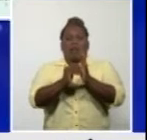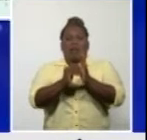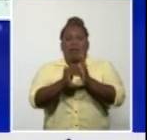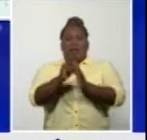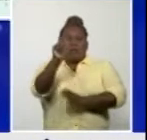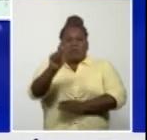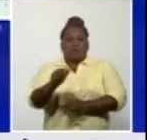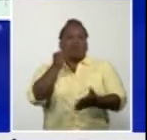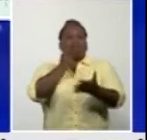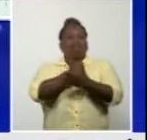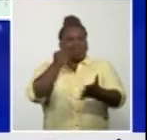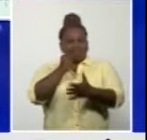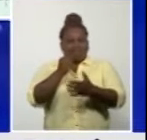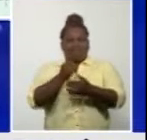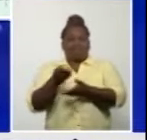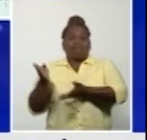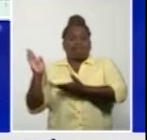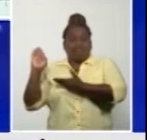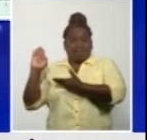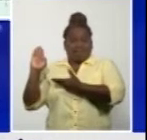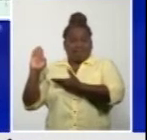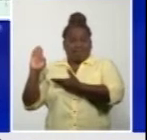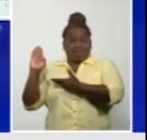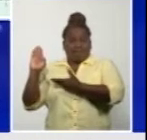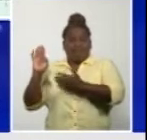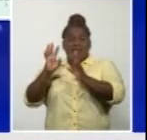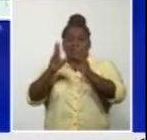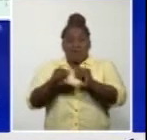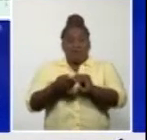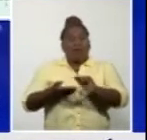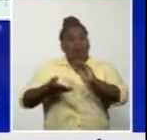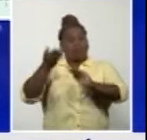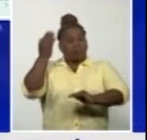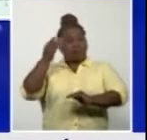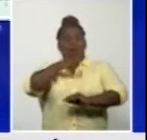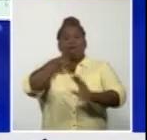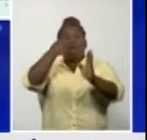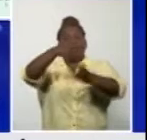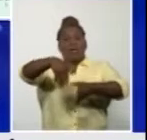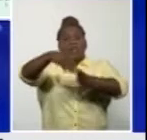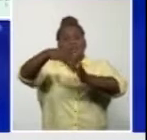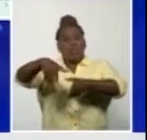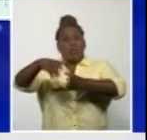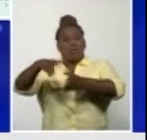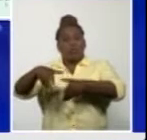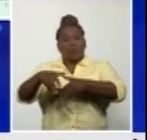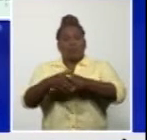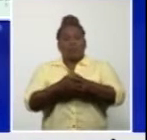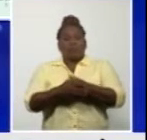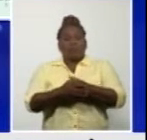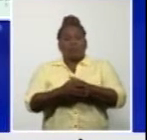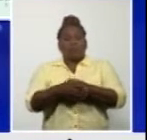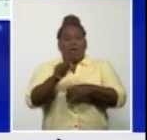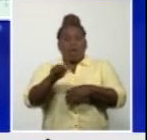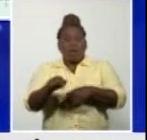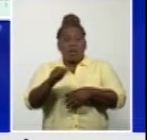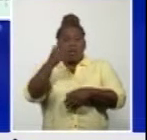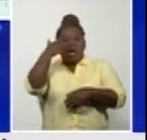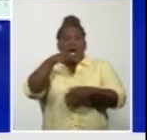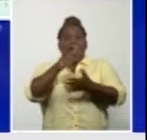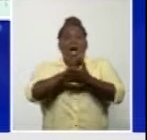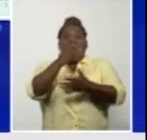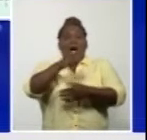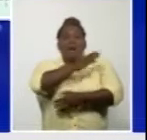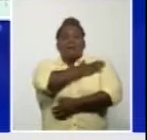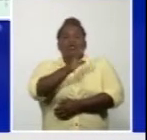There you have the Amazon region. There is the region of Sao Paulo, For no less complexity,